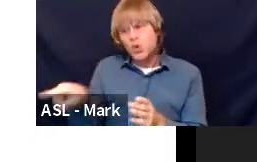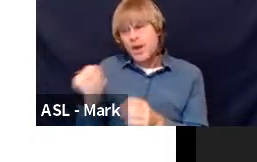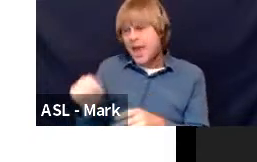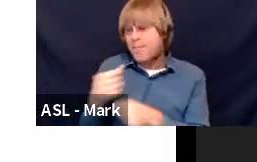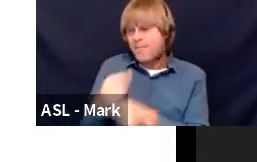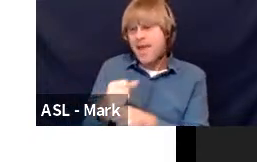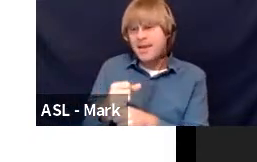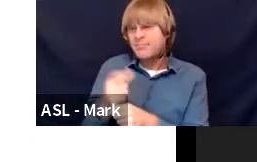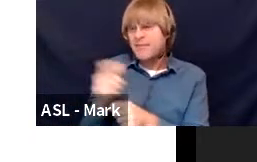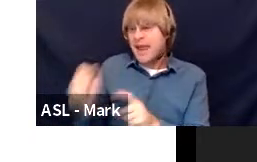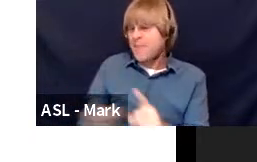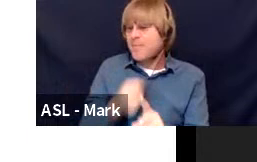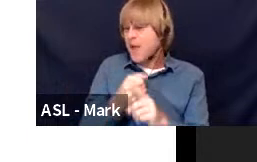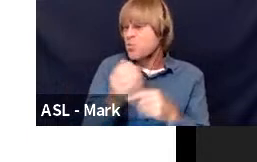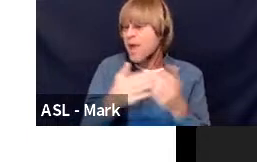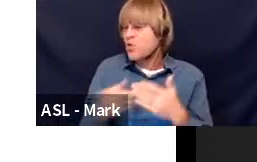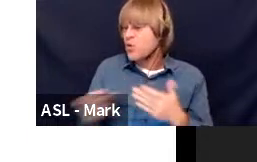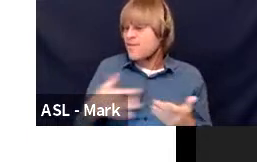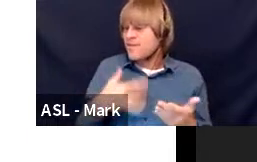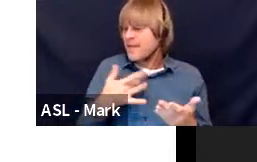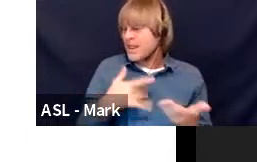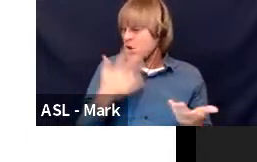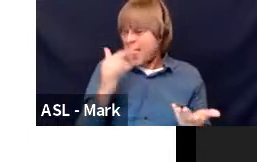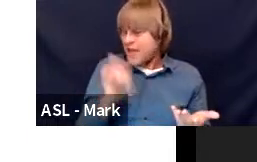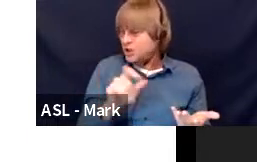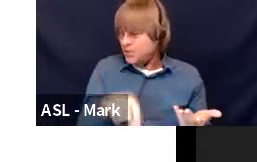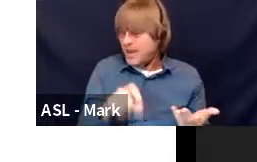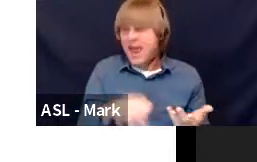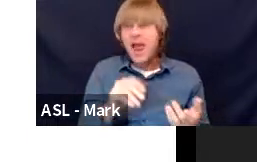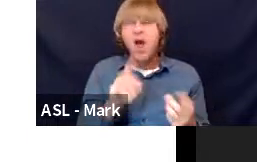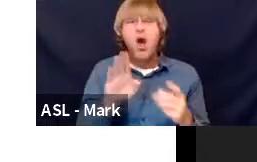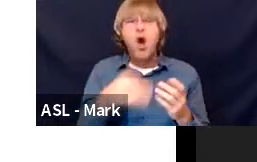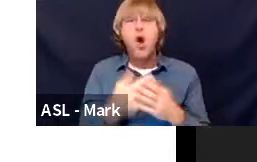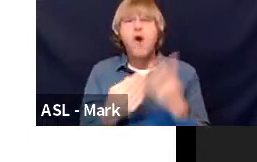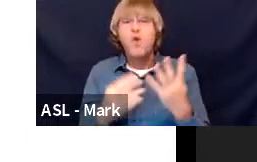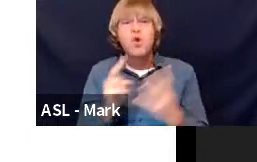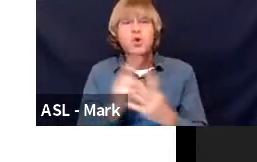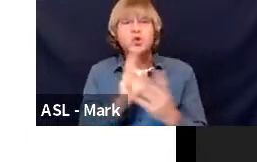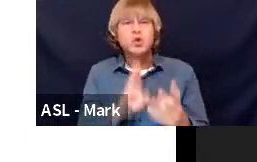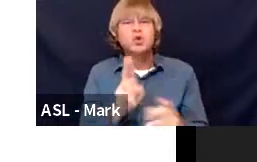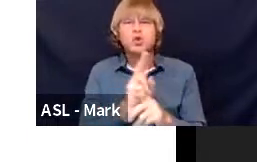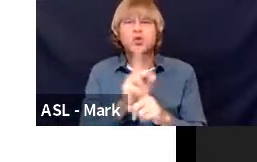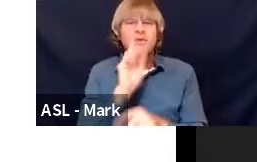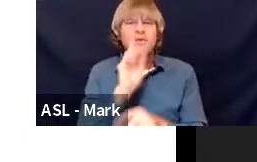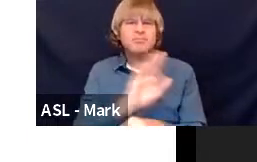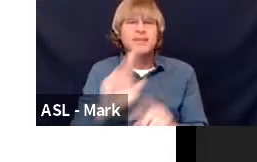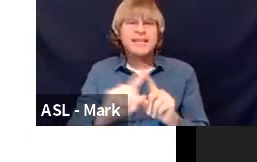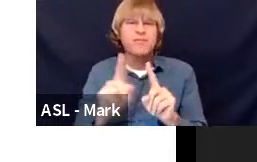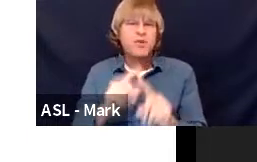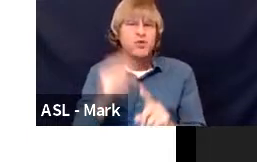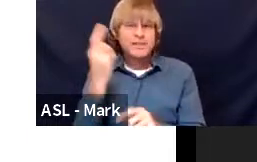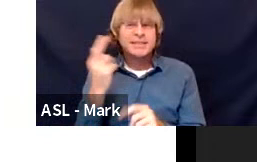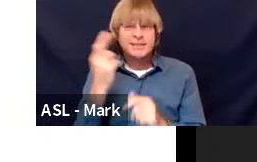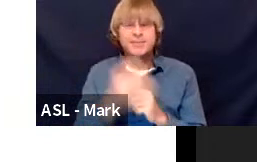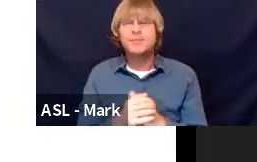make Impact Up whatever you needed it to be. And all four of these users use it for very different